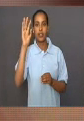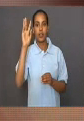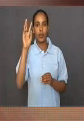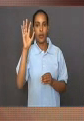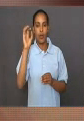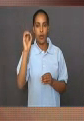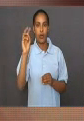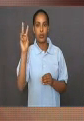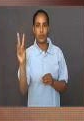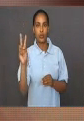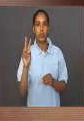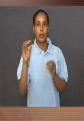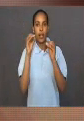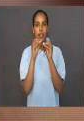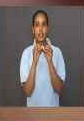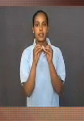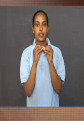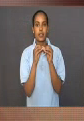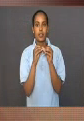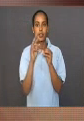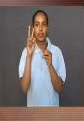2SO2 plus